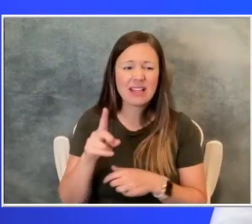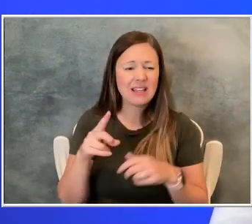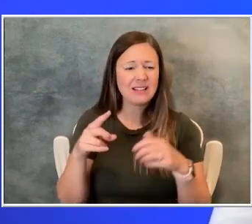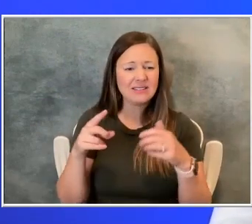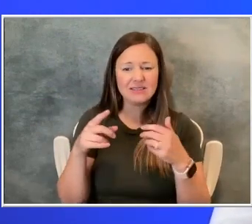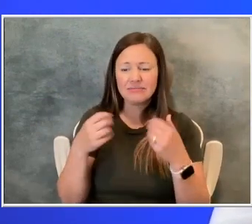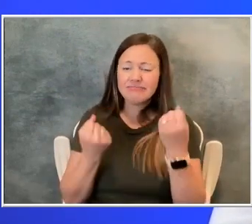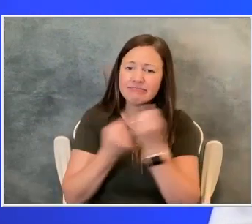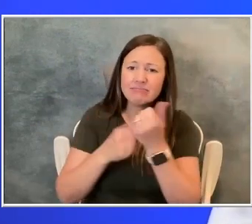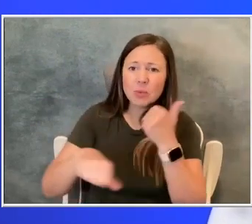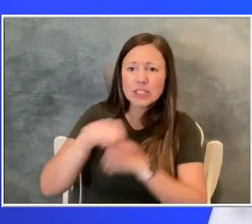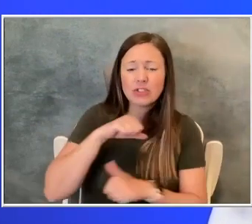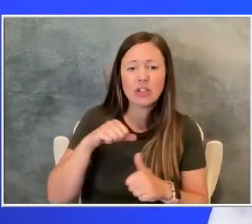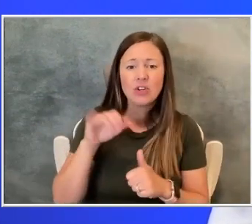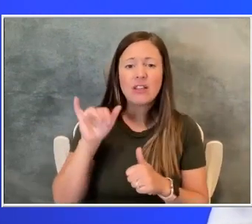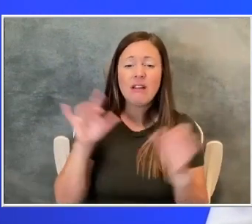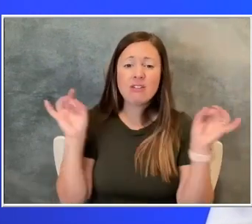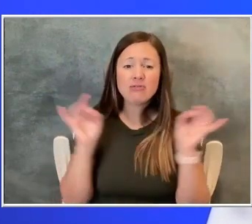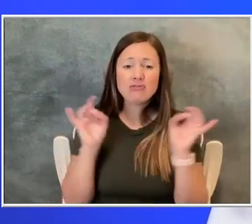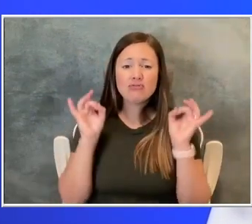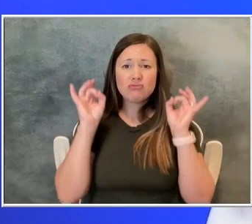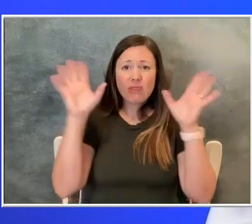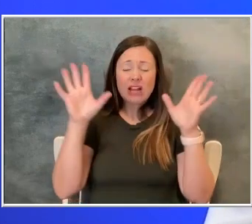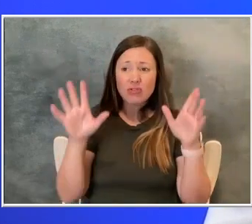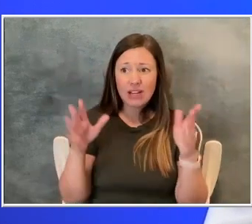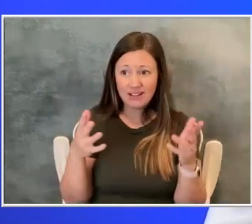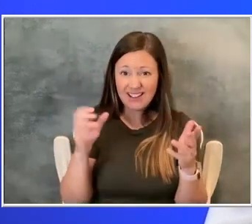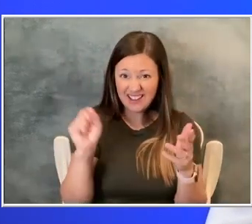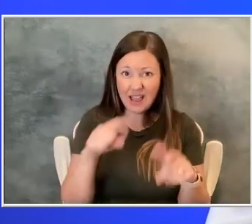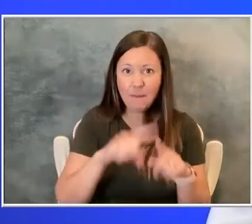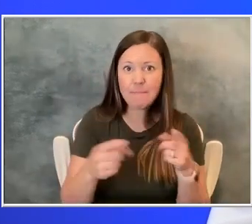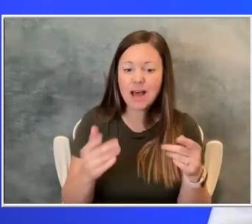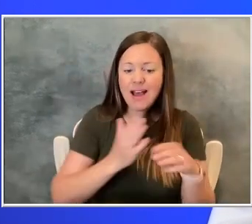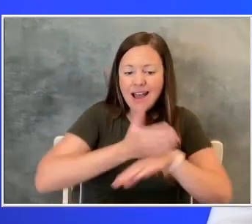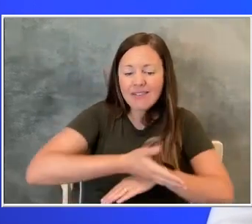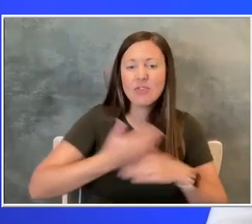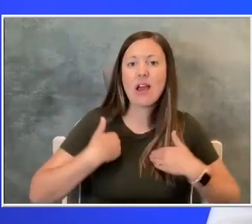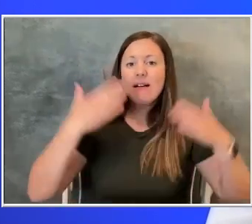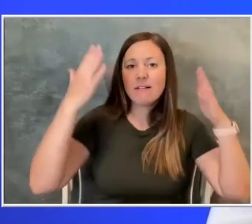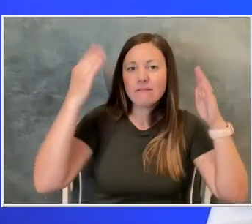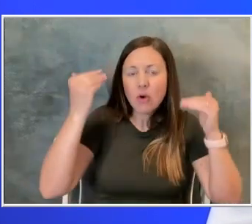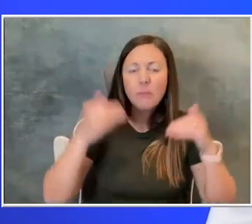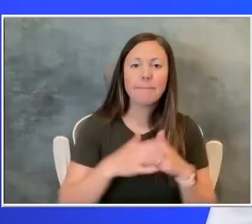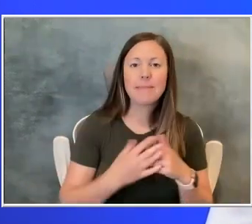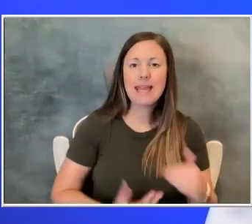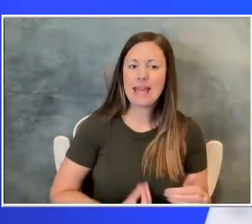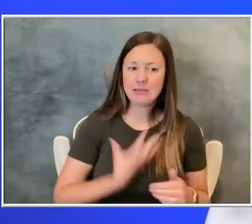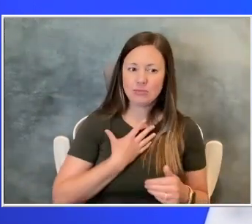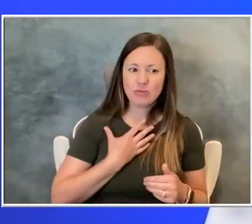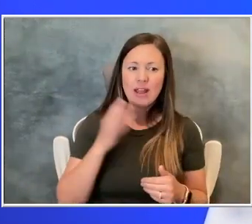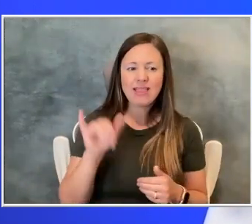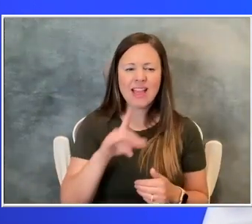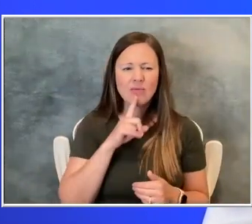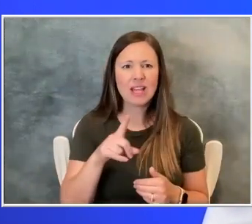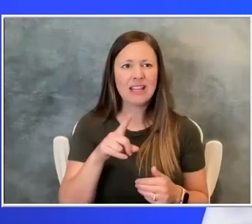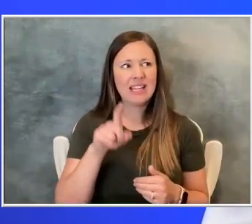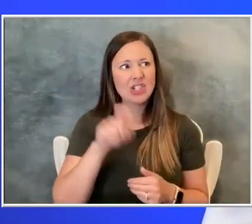subsequent inspiration, hope, and giving forward. And that's a lesson to all of